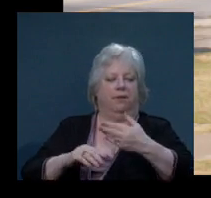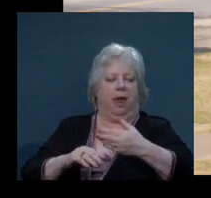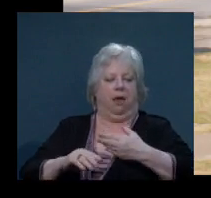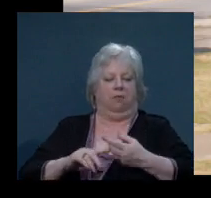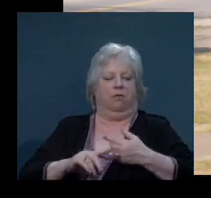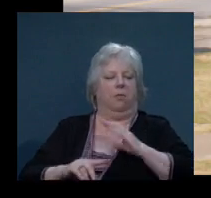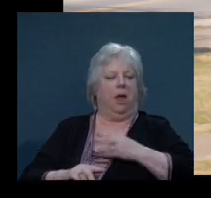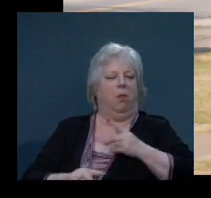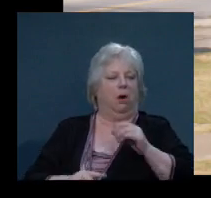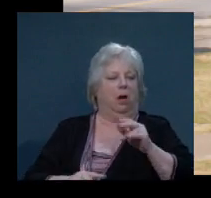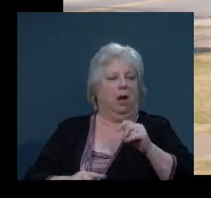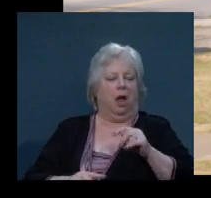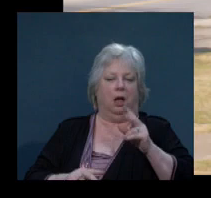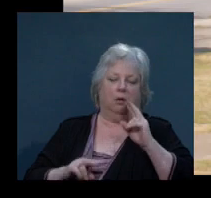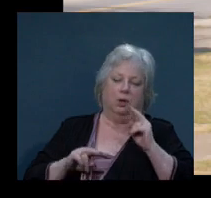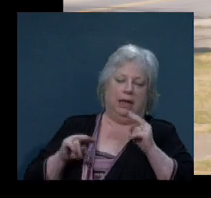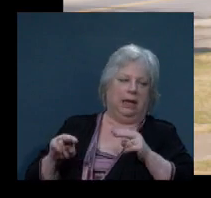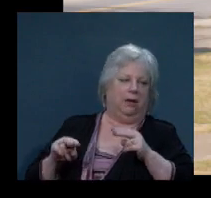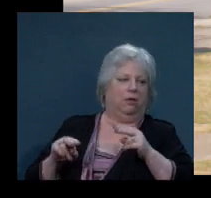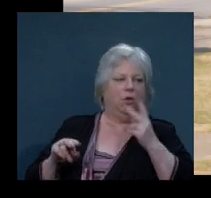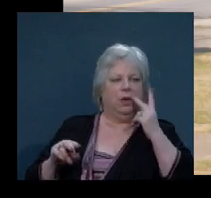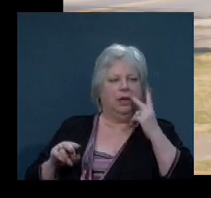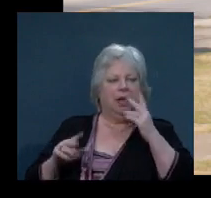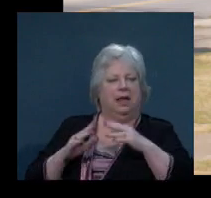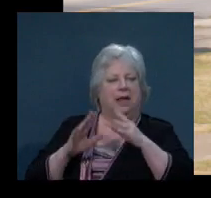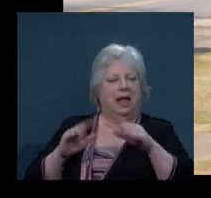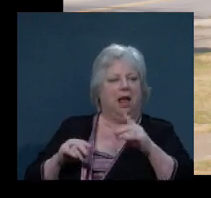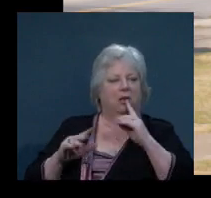house, our lot, looking to the east. And as you can see, these